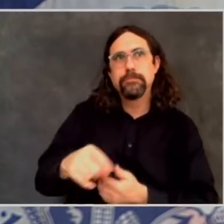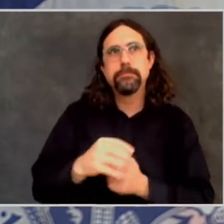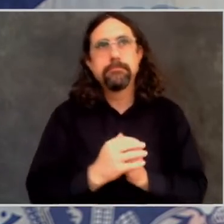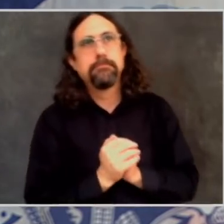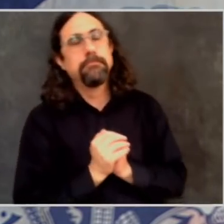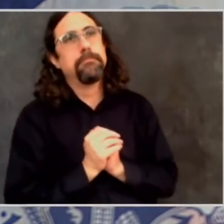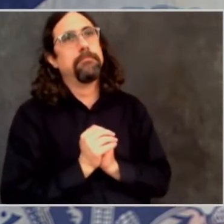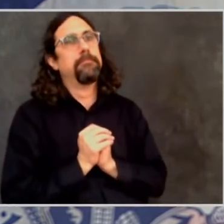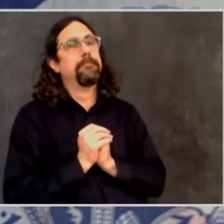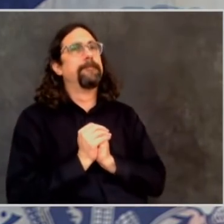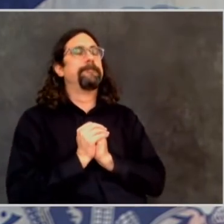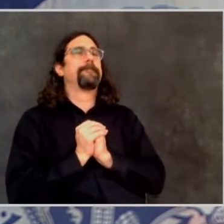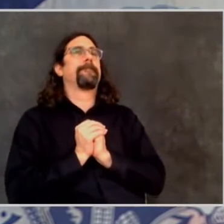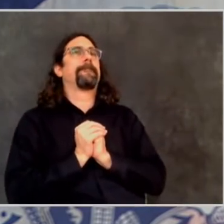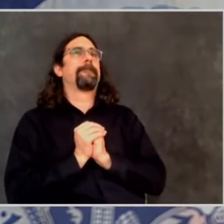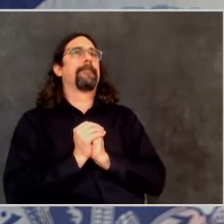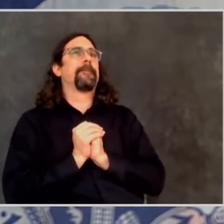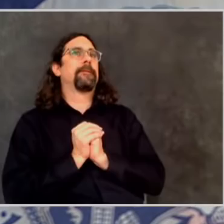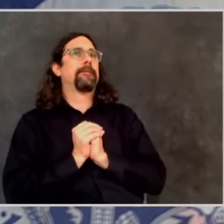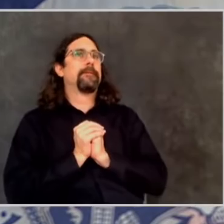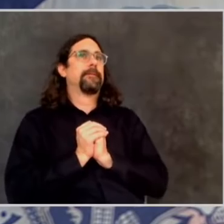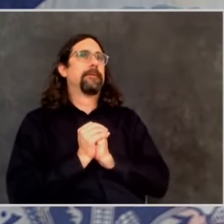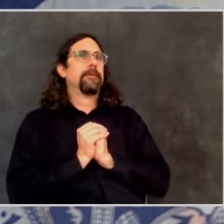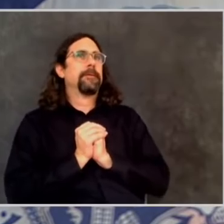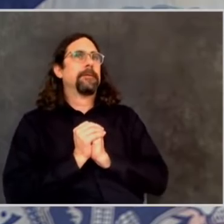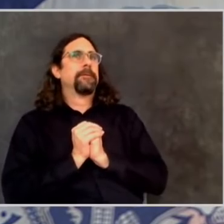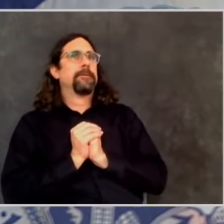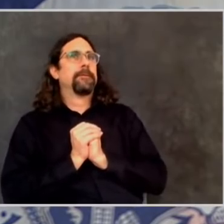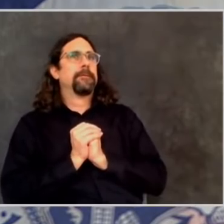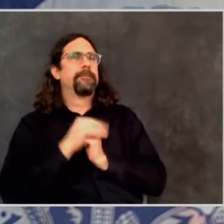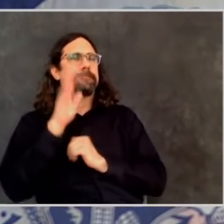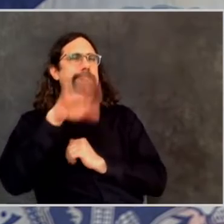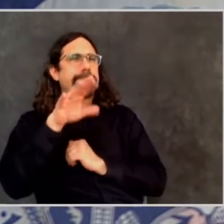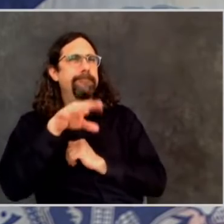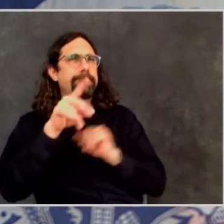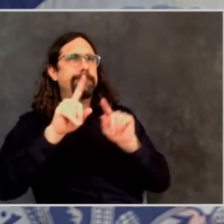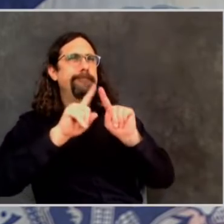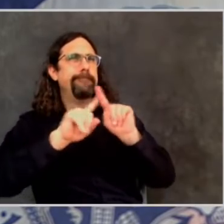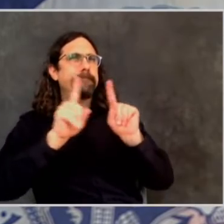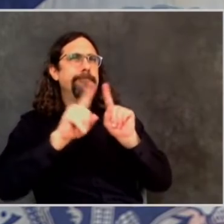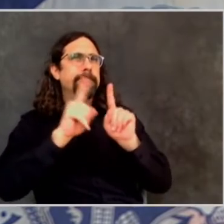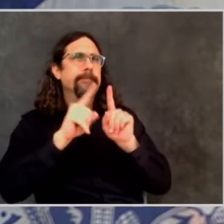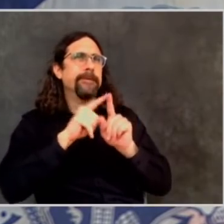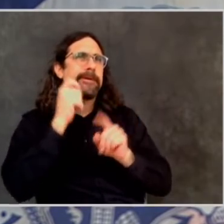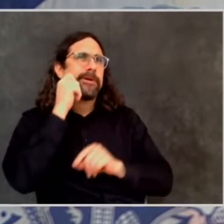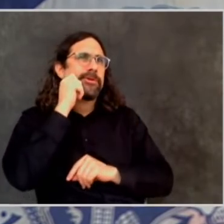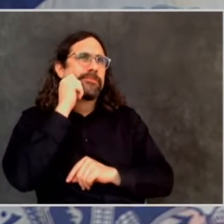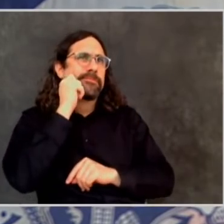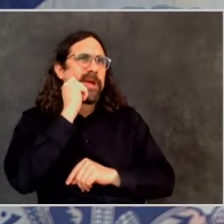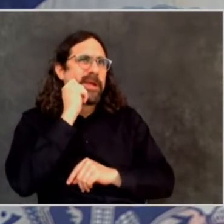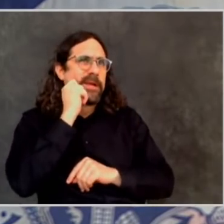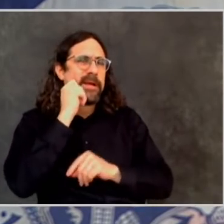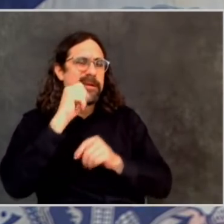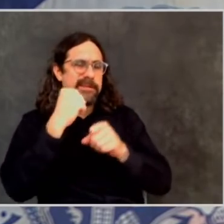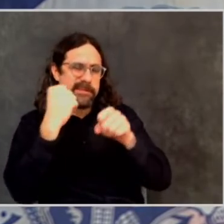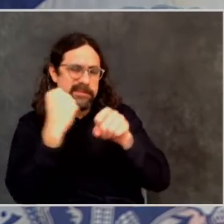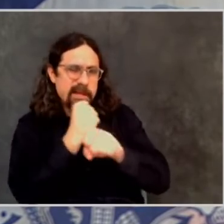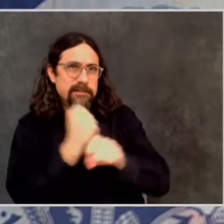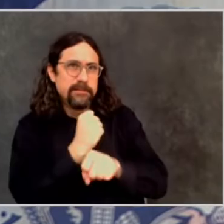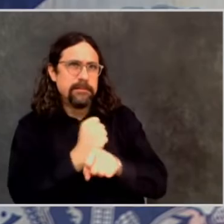I'm struck actually by how close they track to the city's